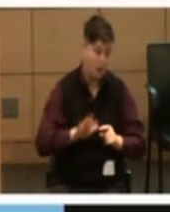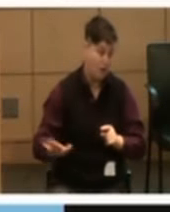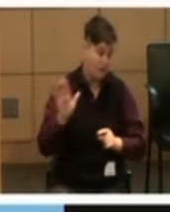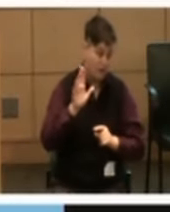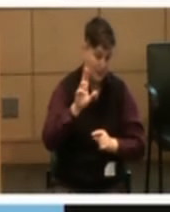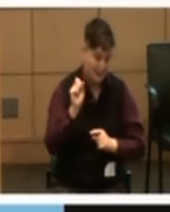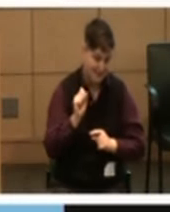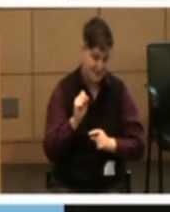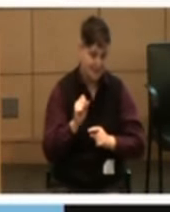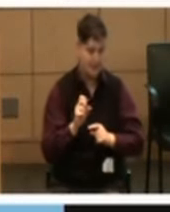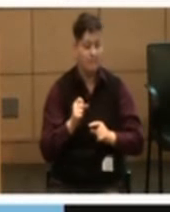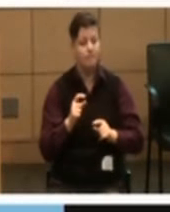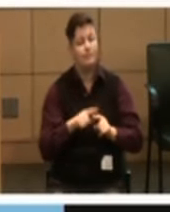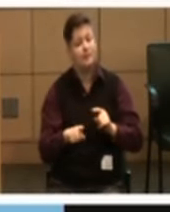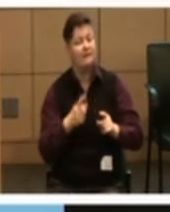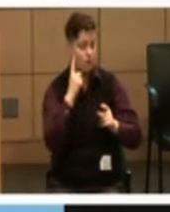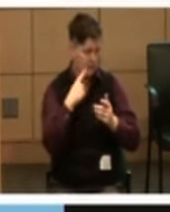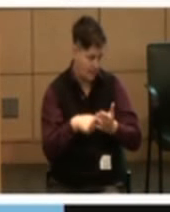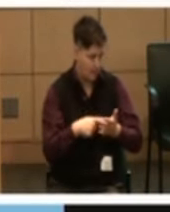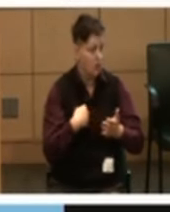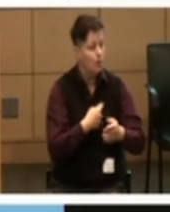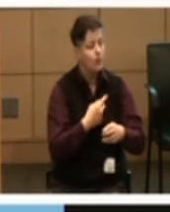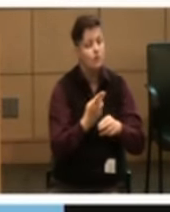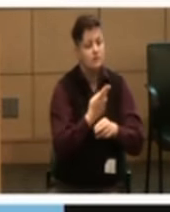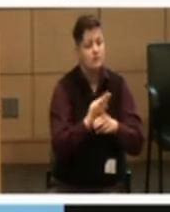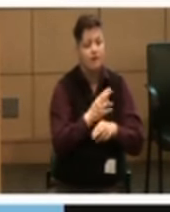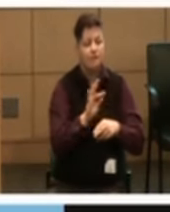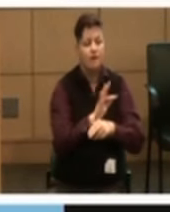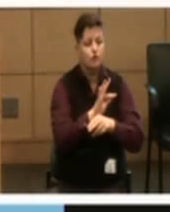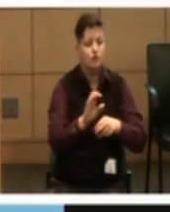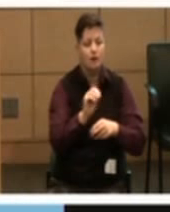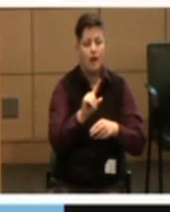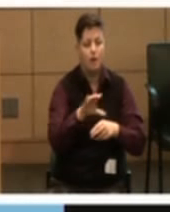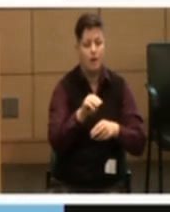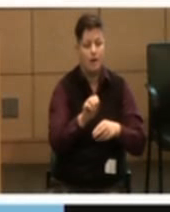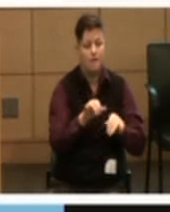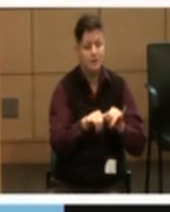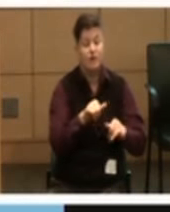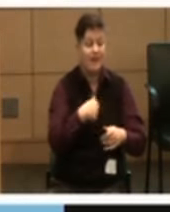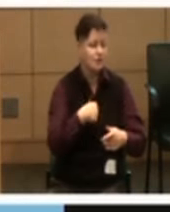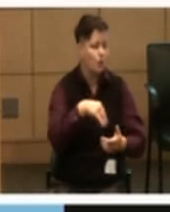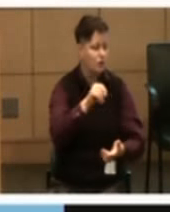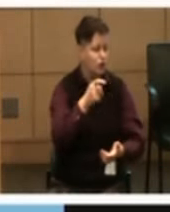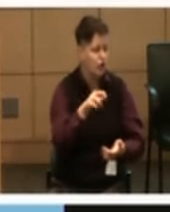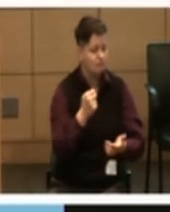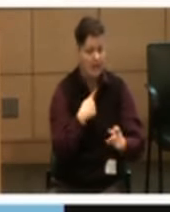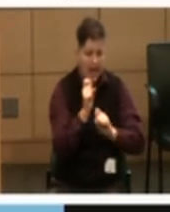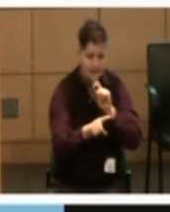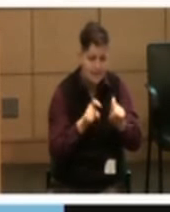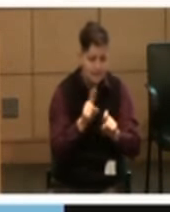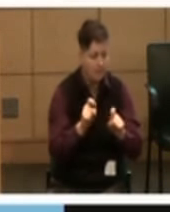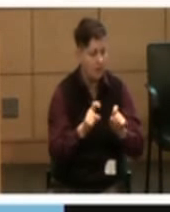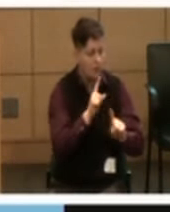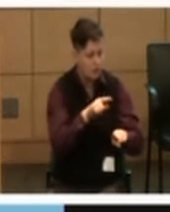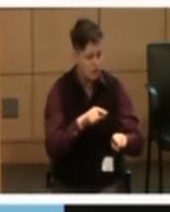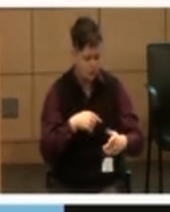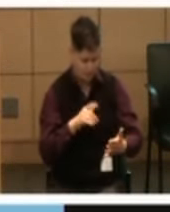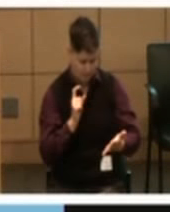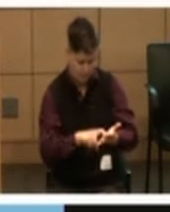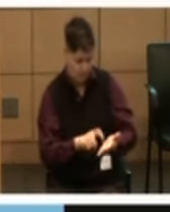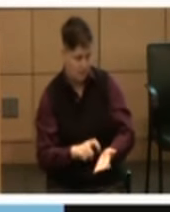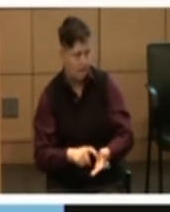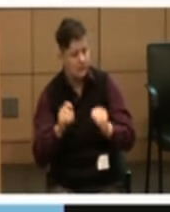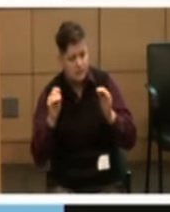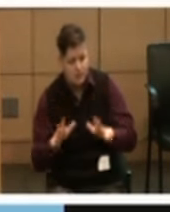So we've got our functional outcome measures, which take the form of questionnaires, and they're really going to help us identify